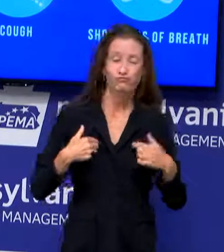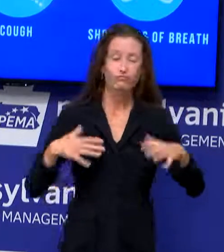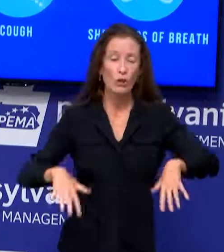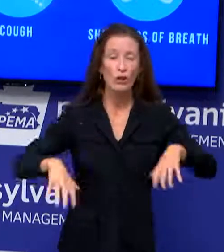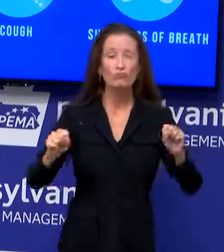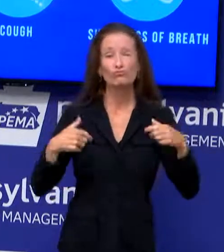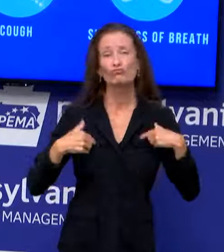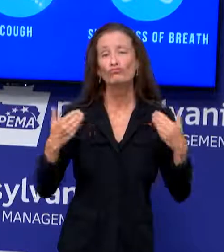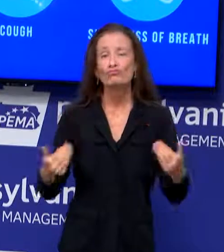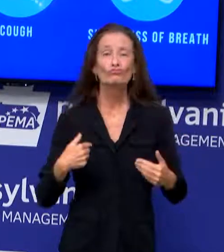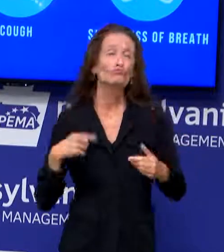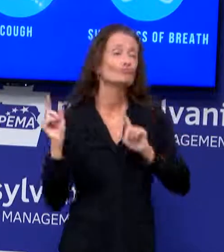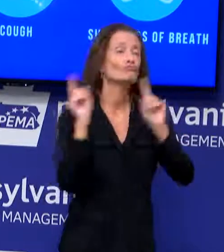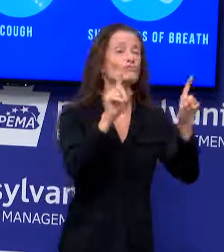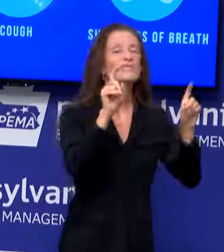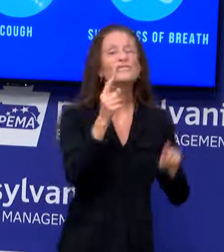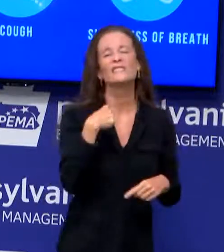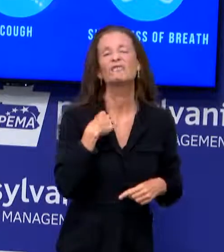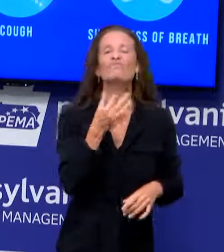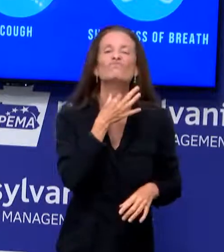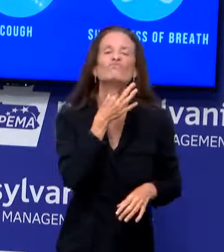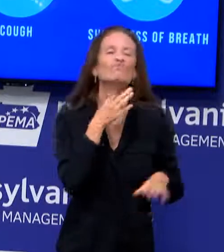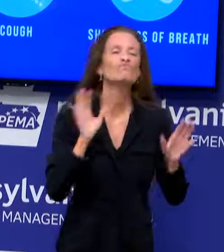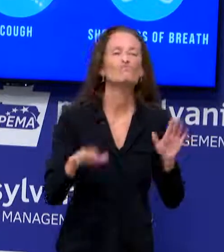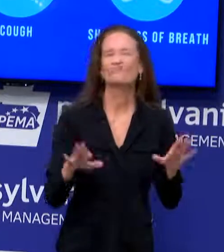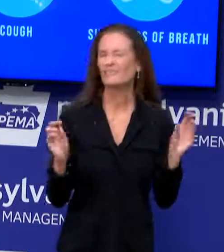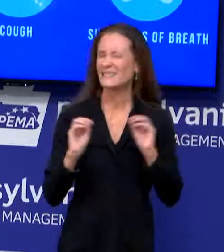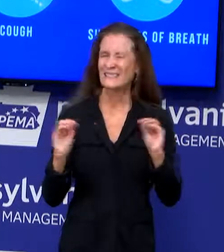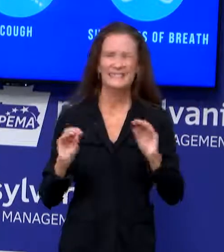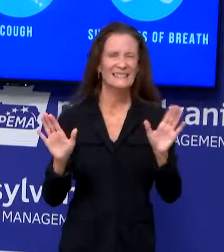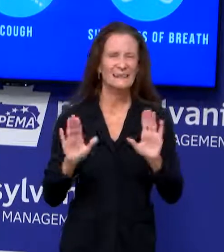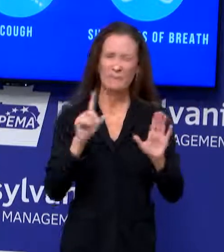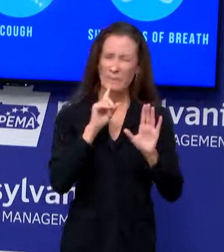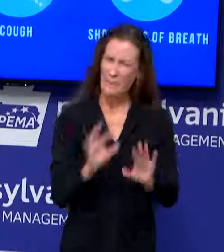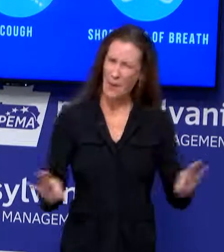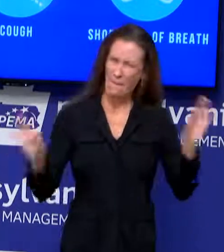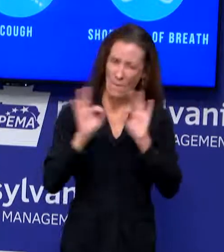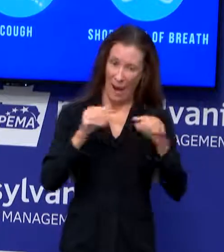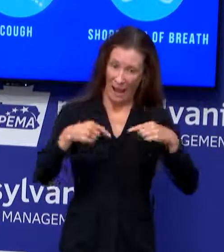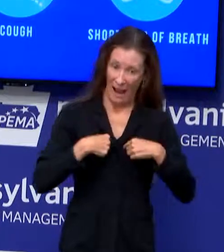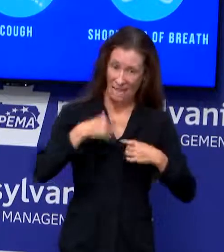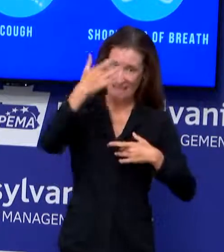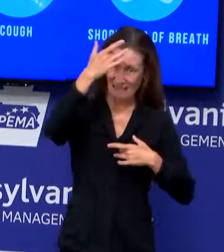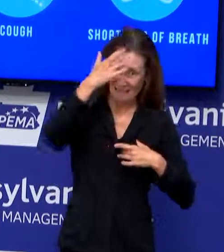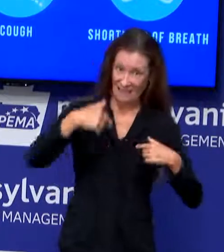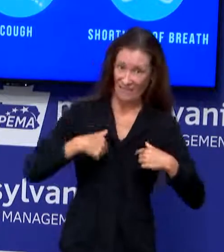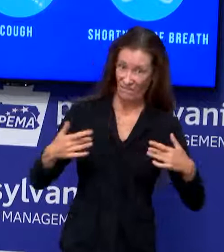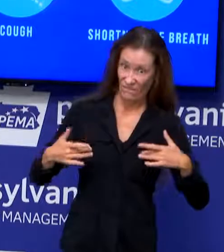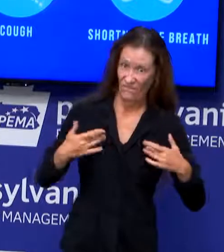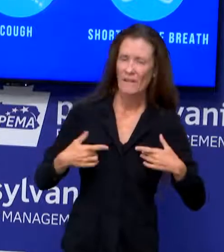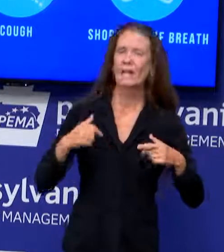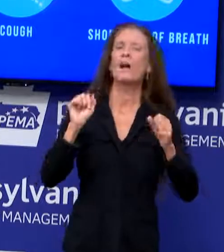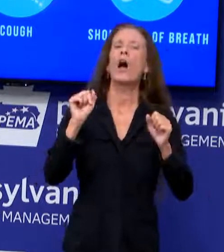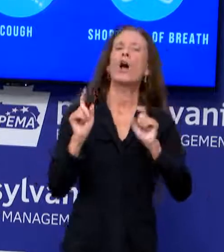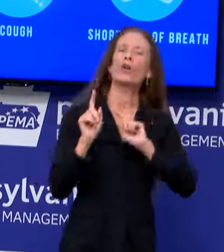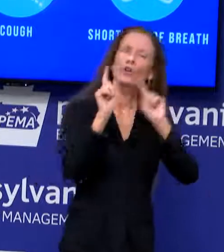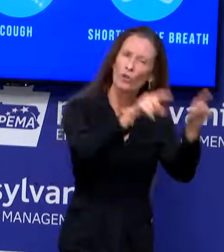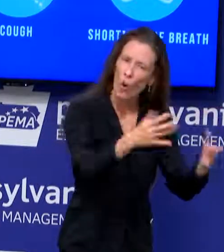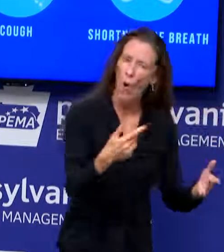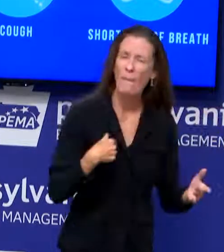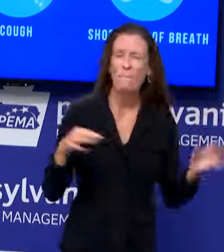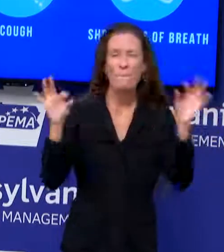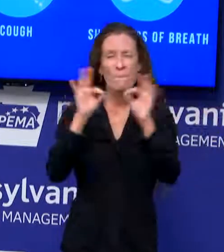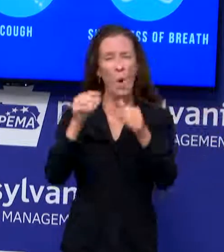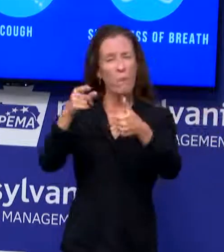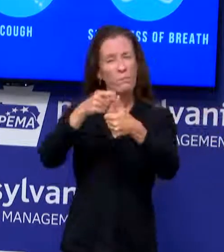that are symptomatic. Where we have done population testing is in nursing homes. And so we have tested every patient and every staff member.